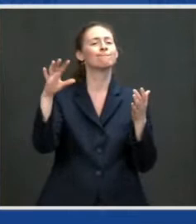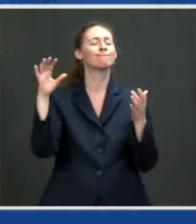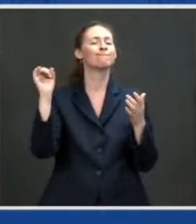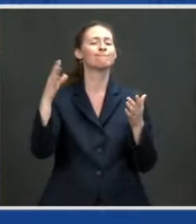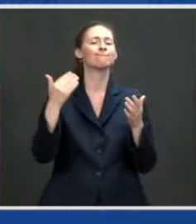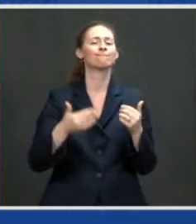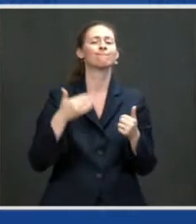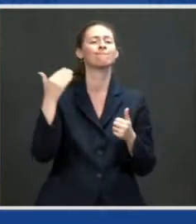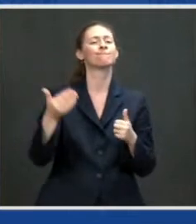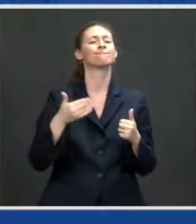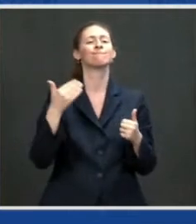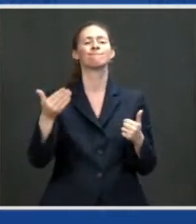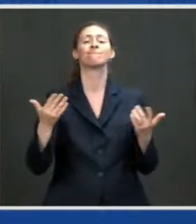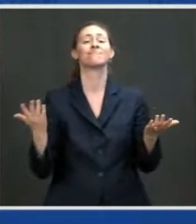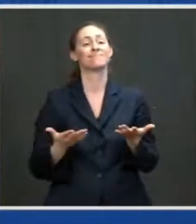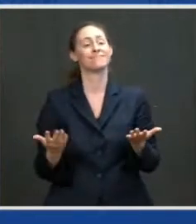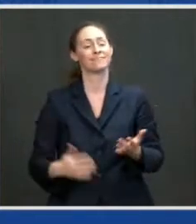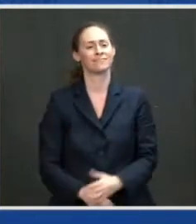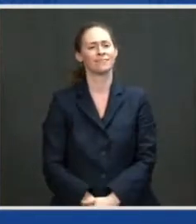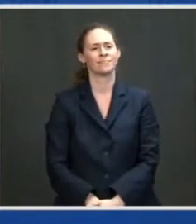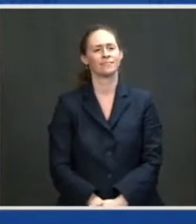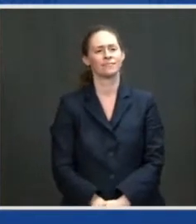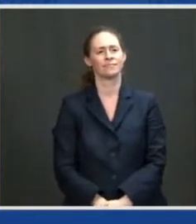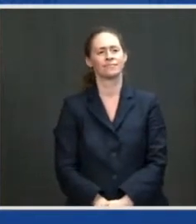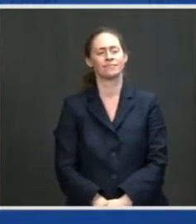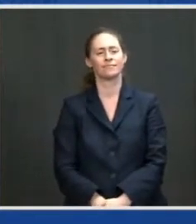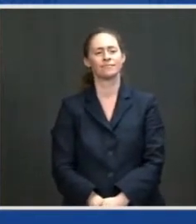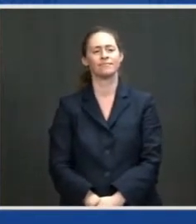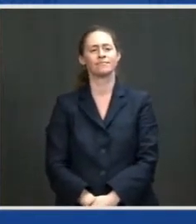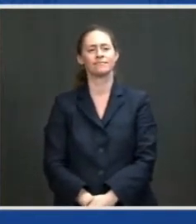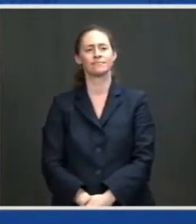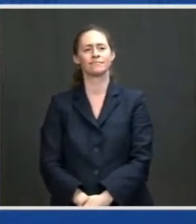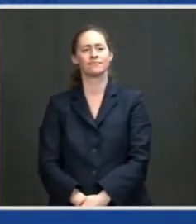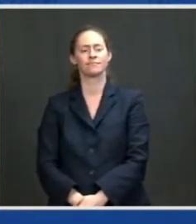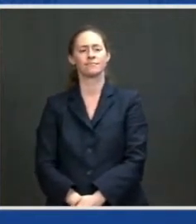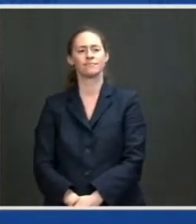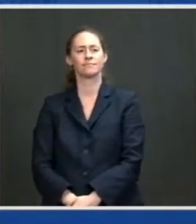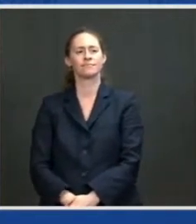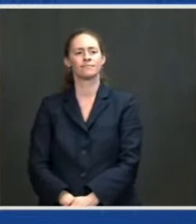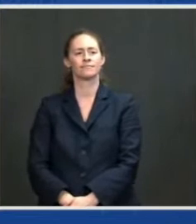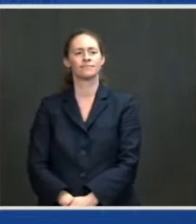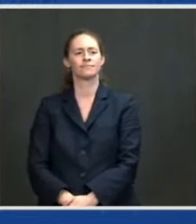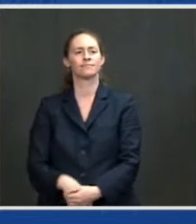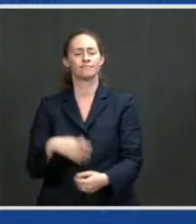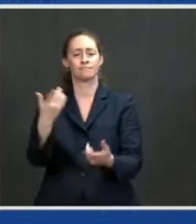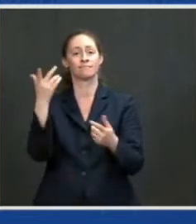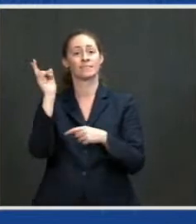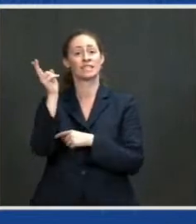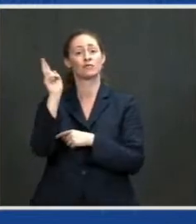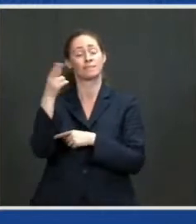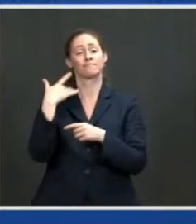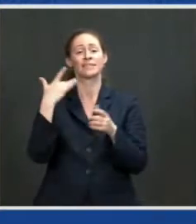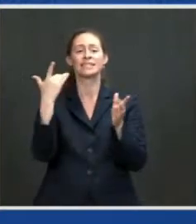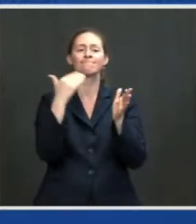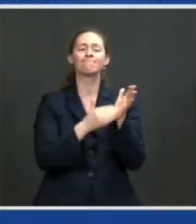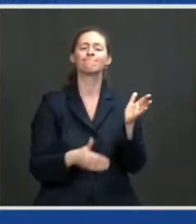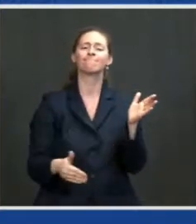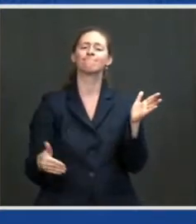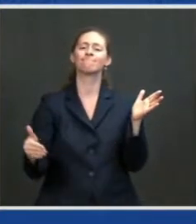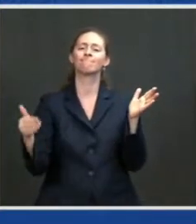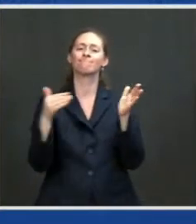history. It happens every several generations. We have a chance to seize the economic